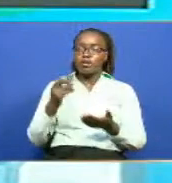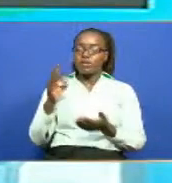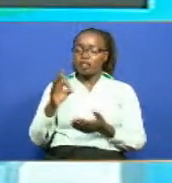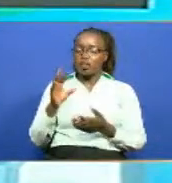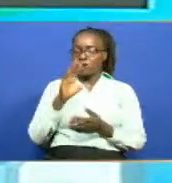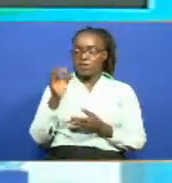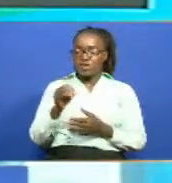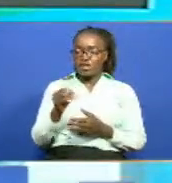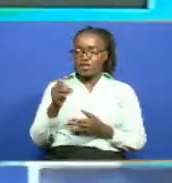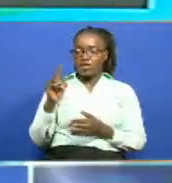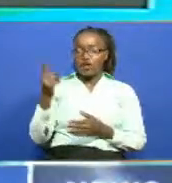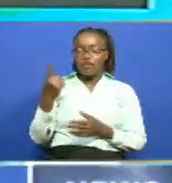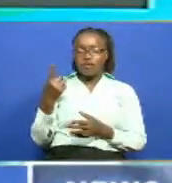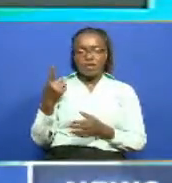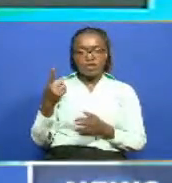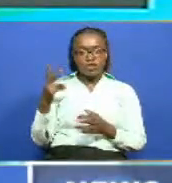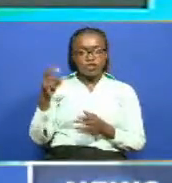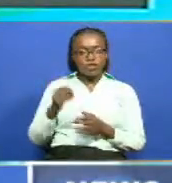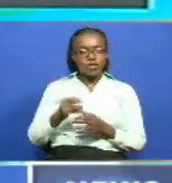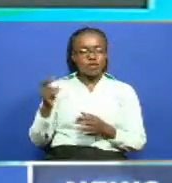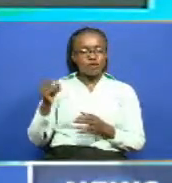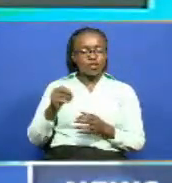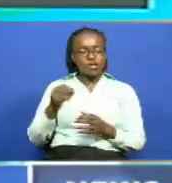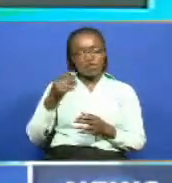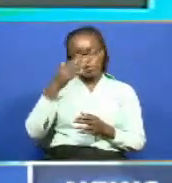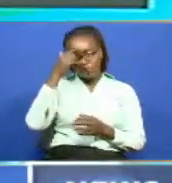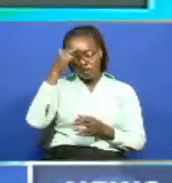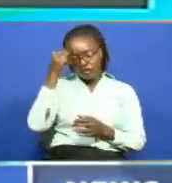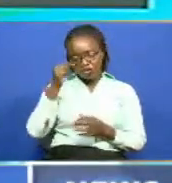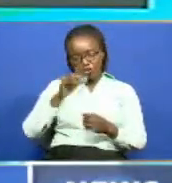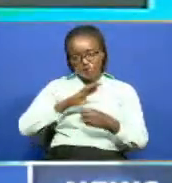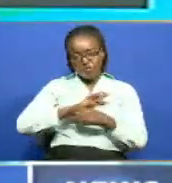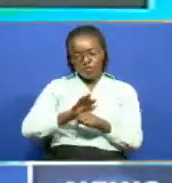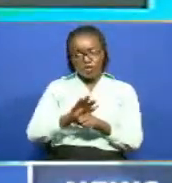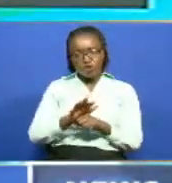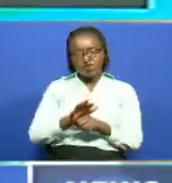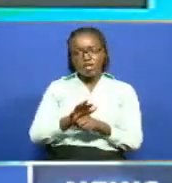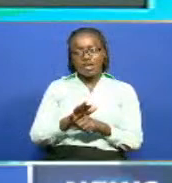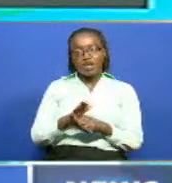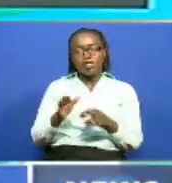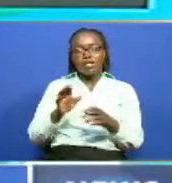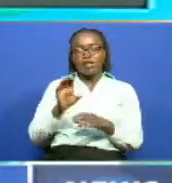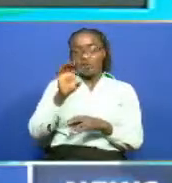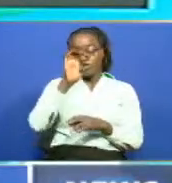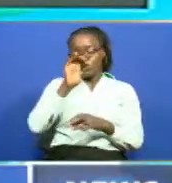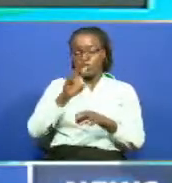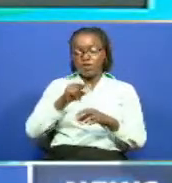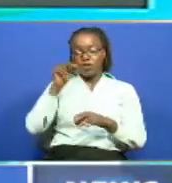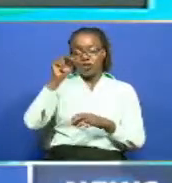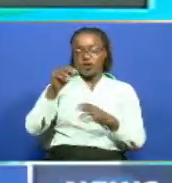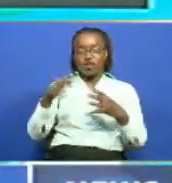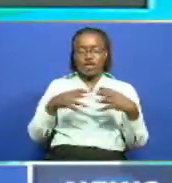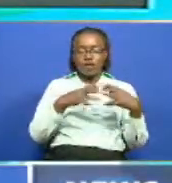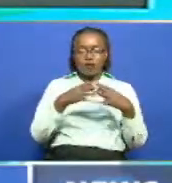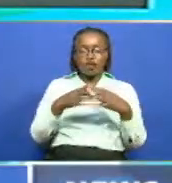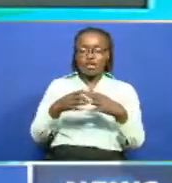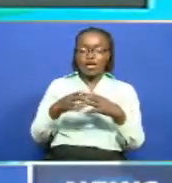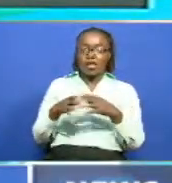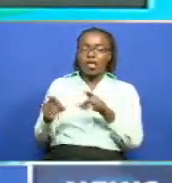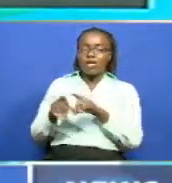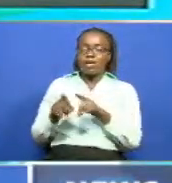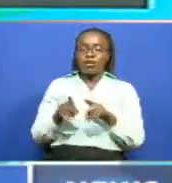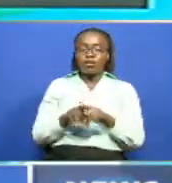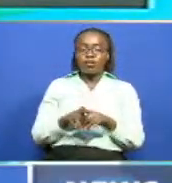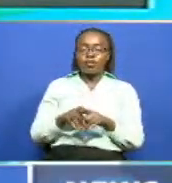of 2020 due to COVID-19, with the largest plunges seen in Europe and North America. According to World Trade Organization